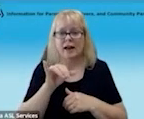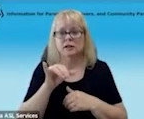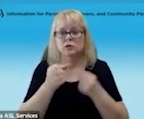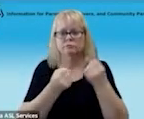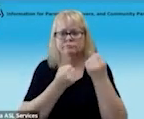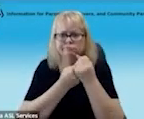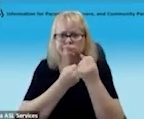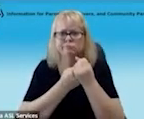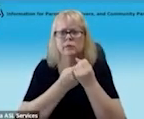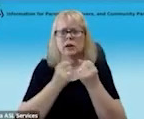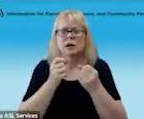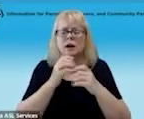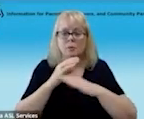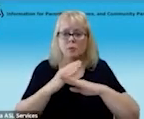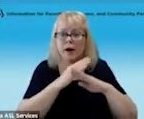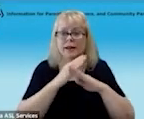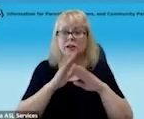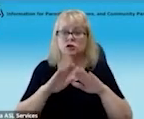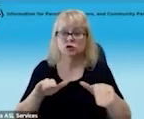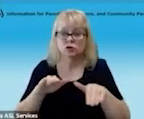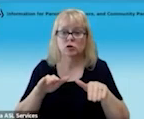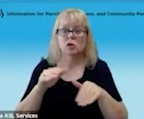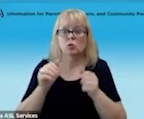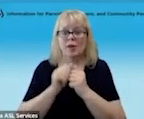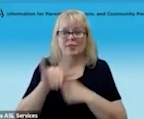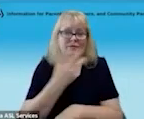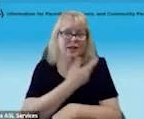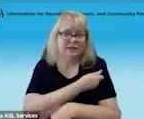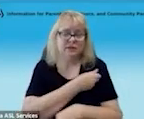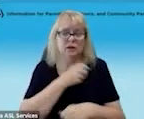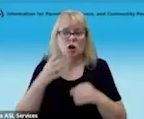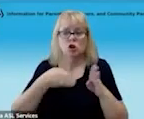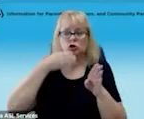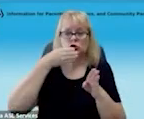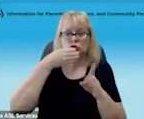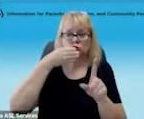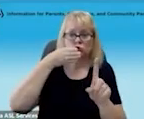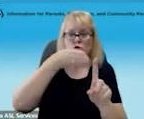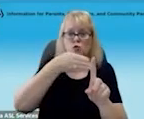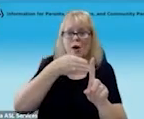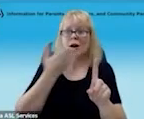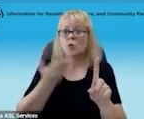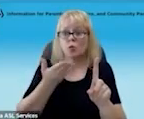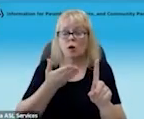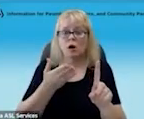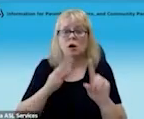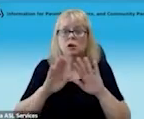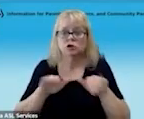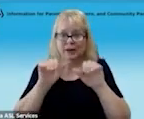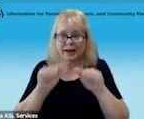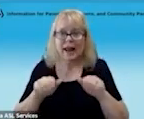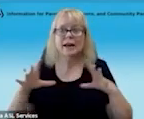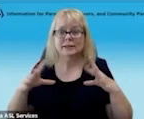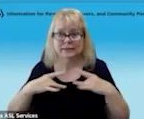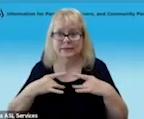So I'll start off by describing the tragic toll that COVID has had on children. It's really important to understand this toll to help reinforce